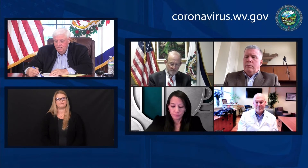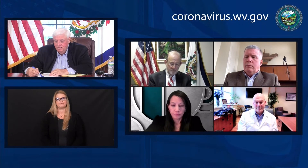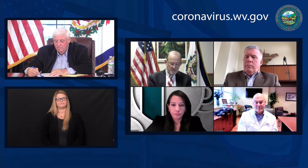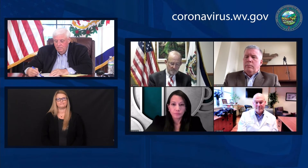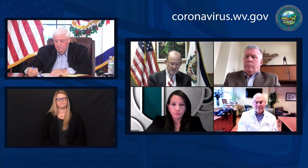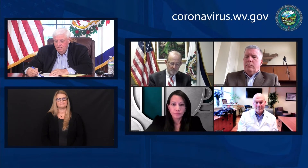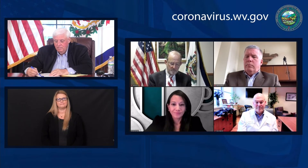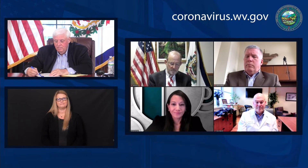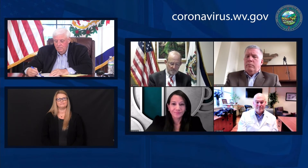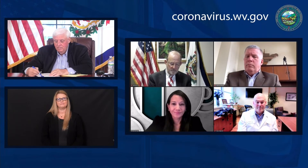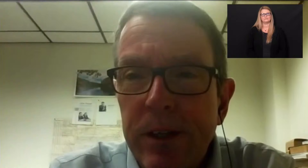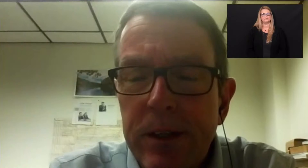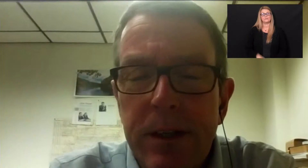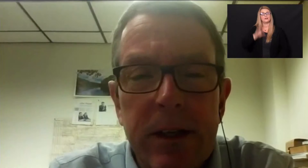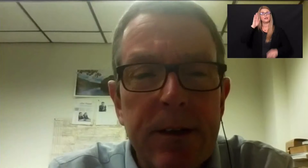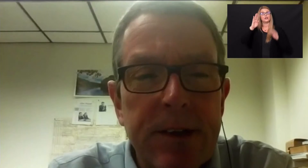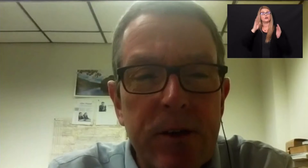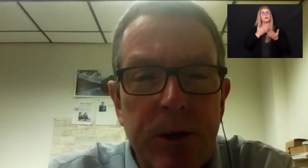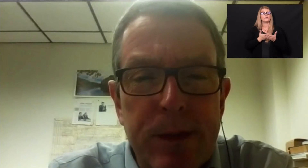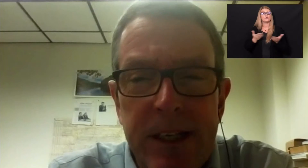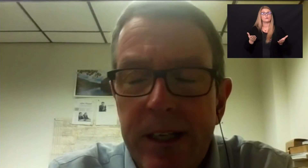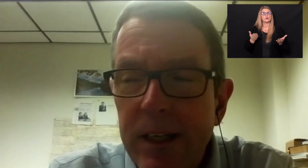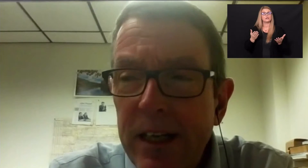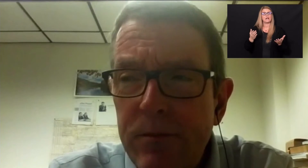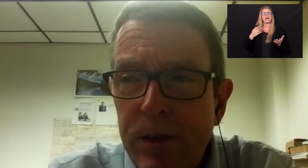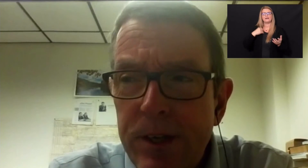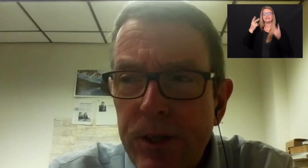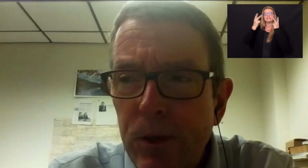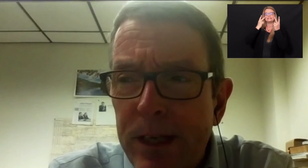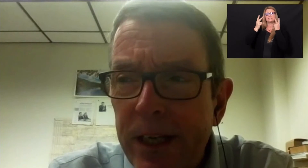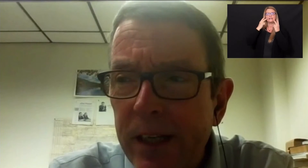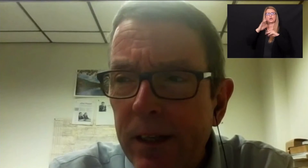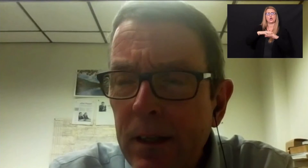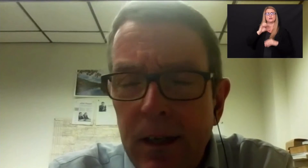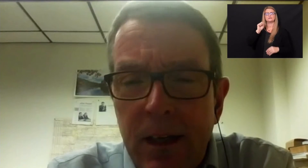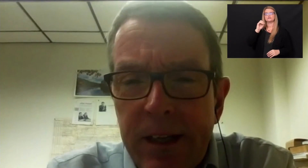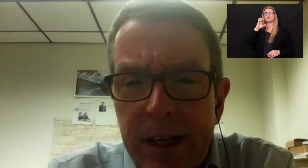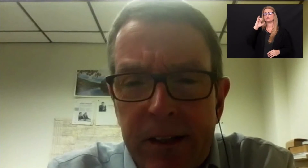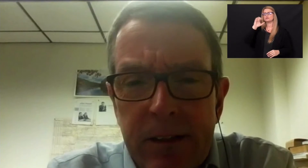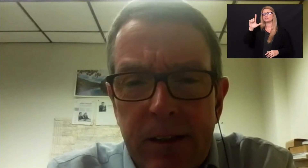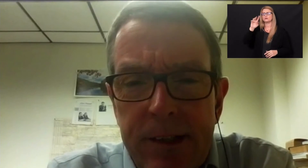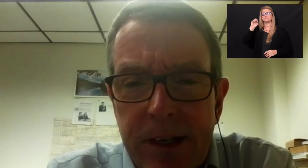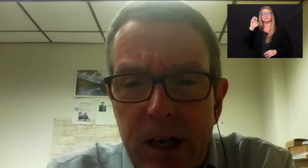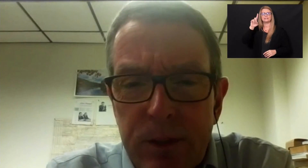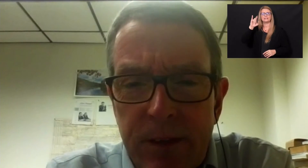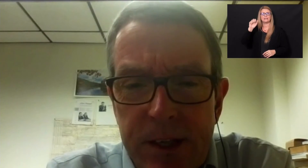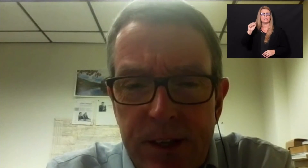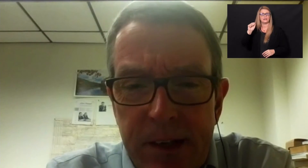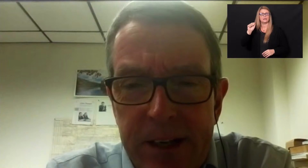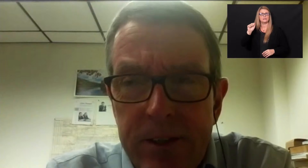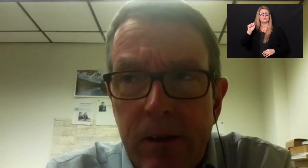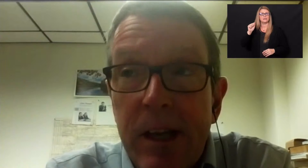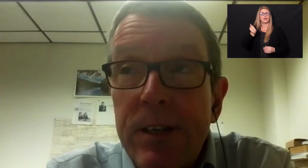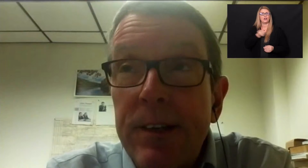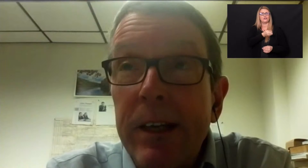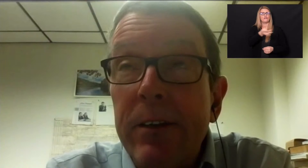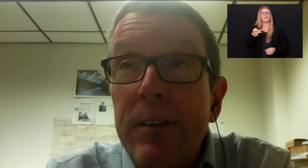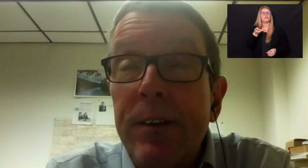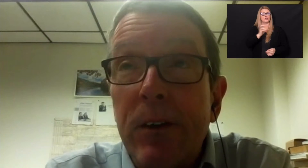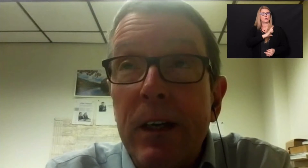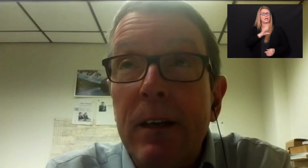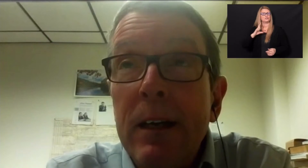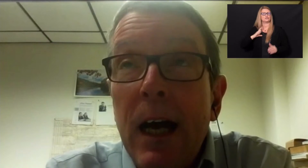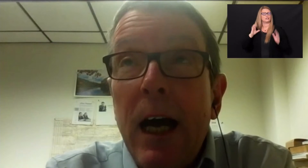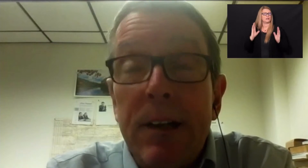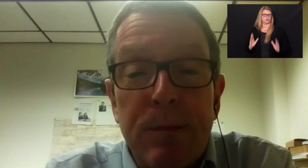Hello, everyone. It's been reported on social media and traditional media that at least a couple of